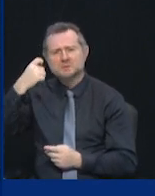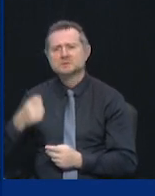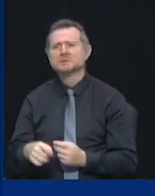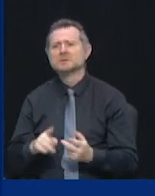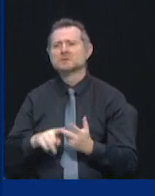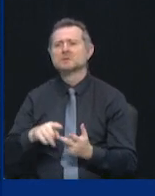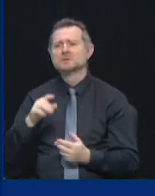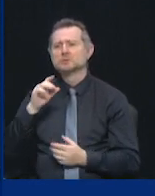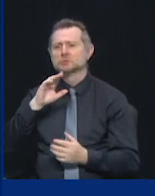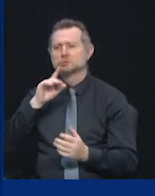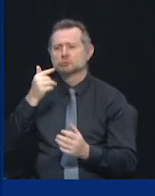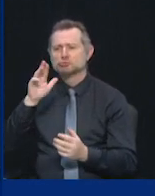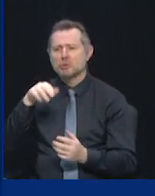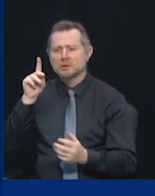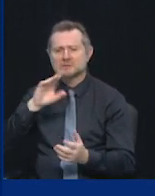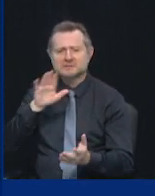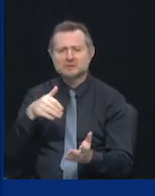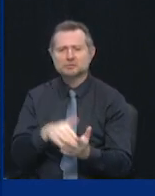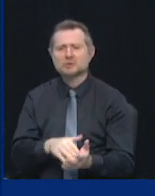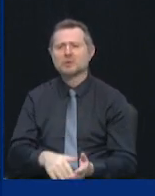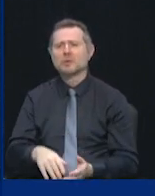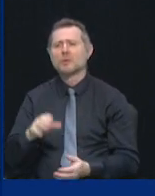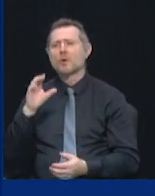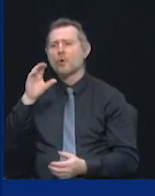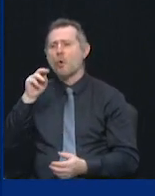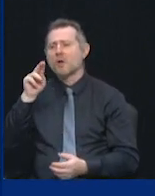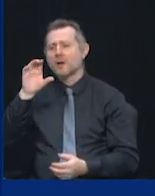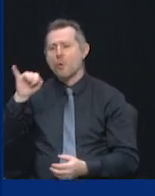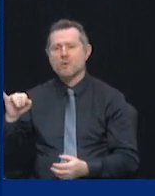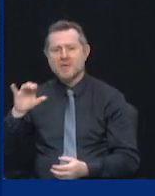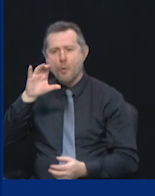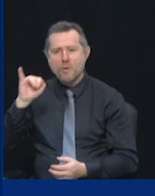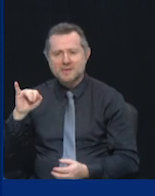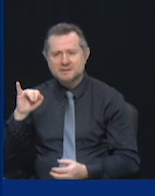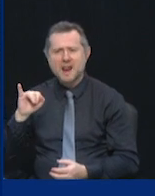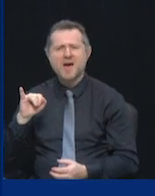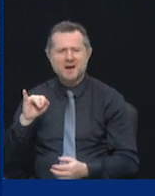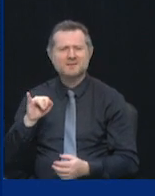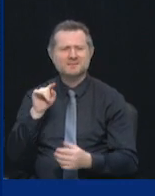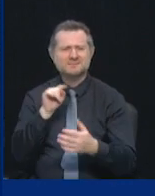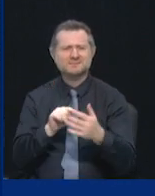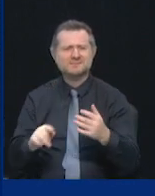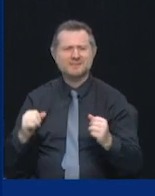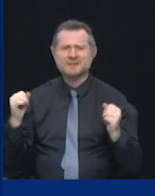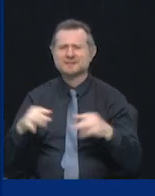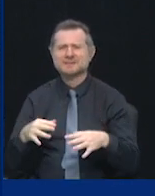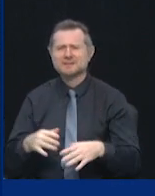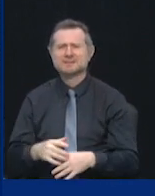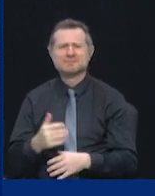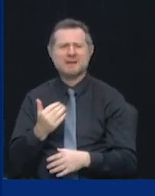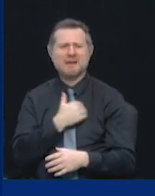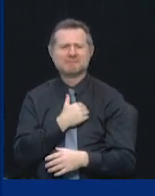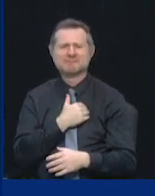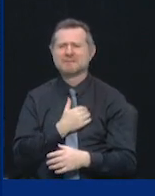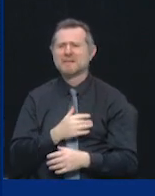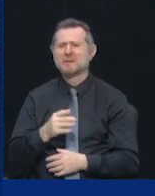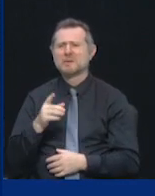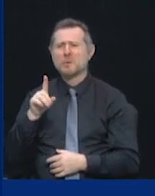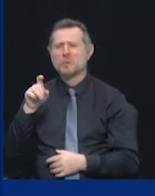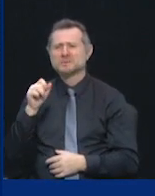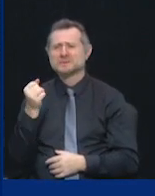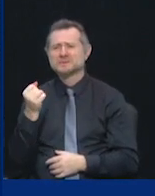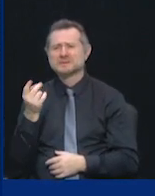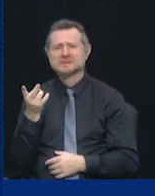Coney Island, Broadway Junction, Hempstead, Long Island, 179th Street, Jamaica. That's my old stop, 179th Street in